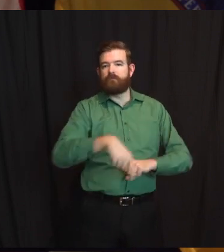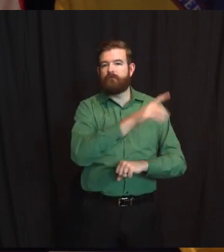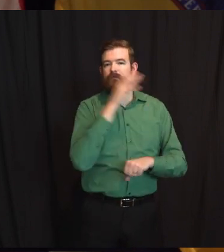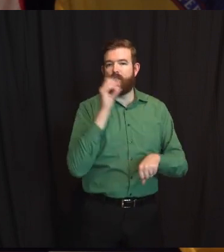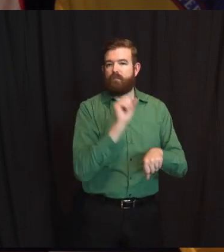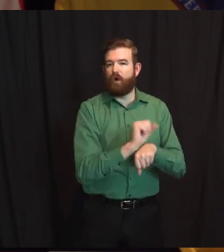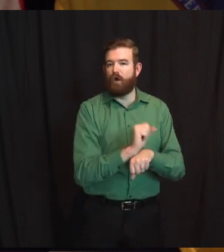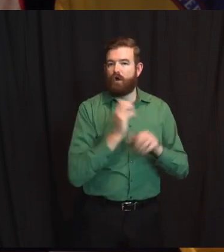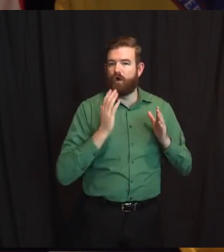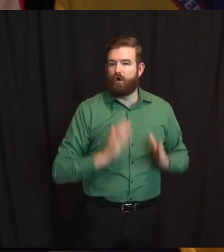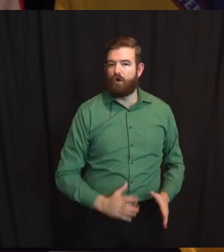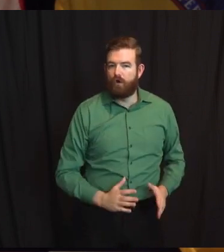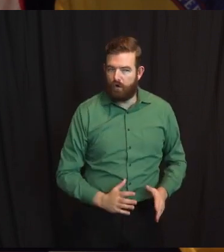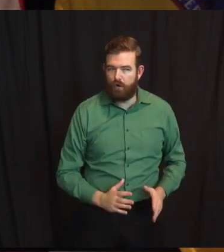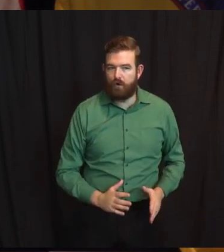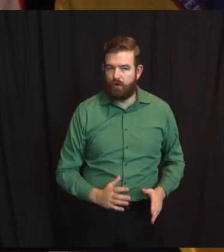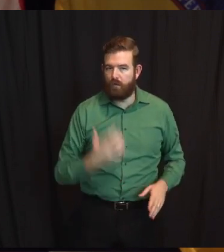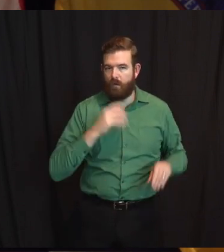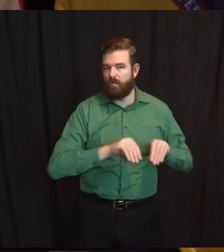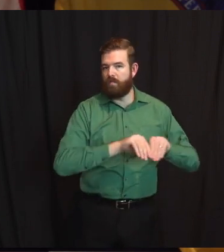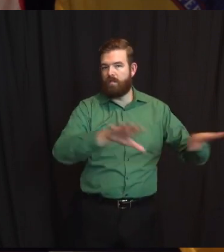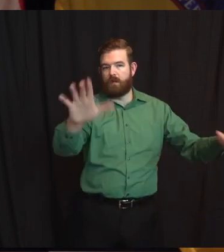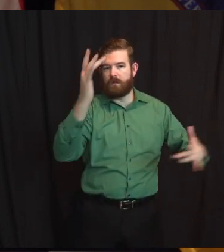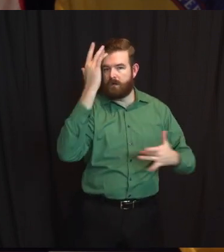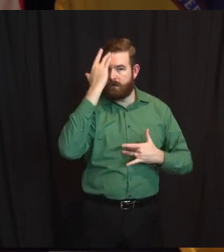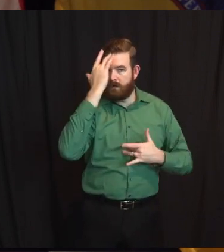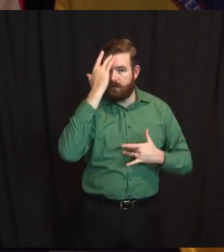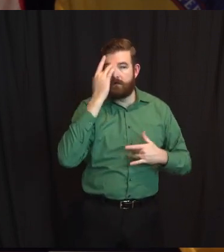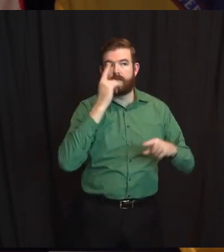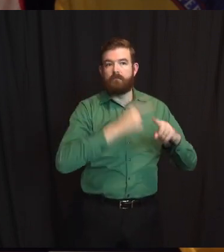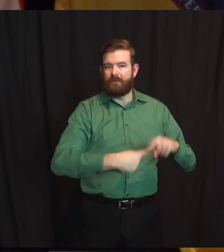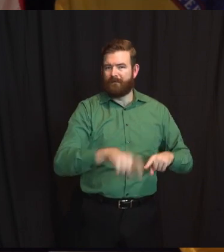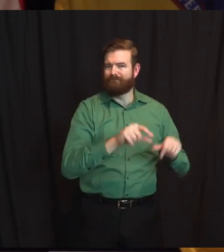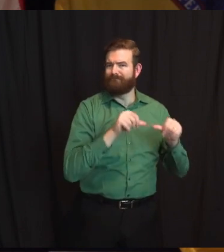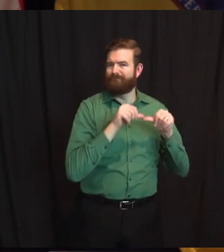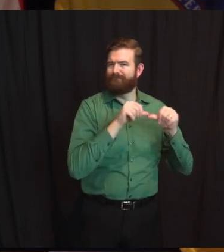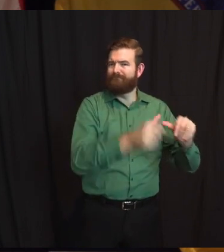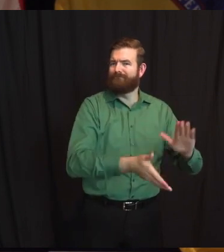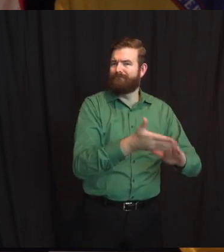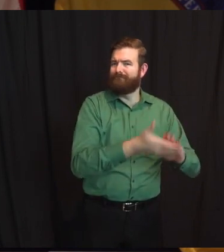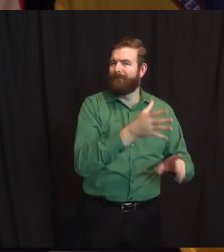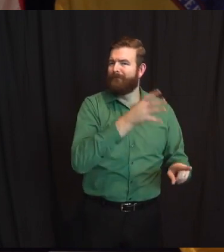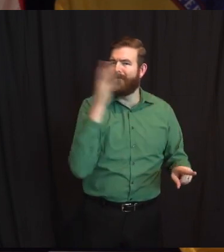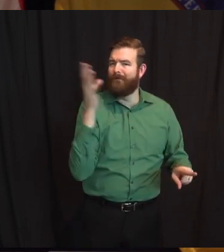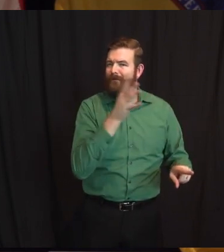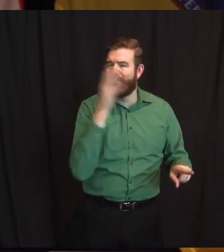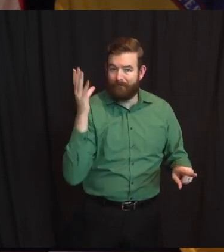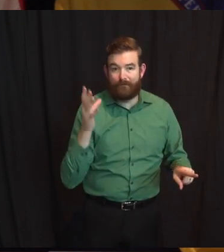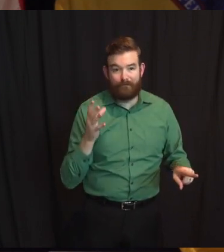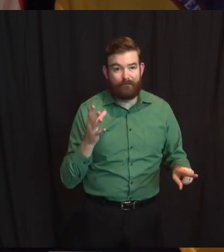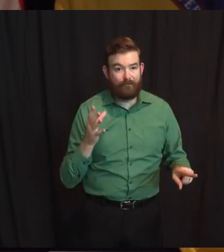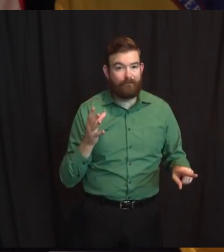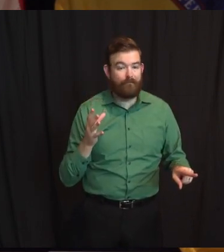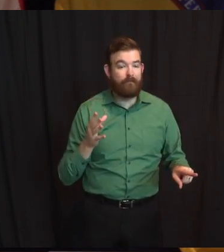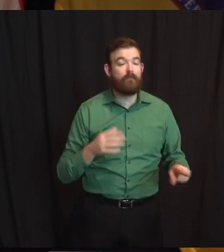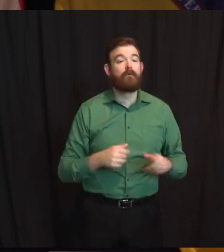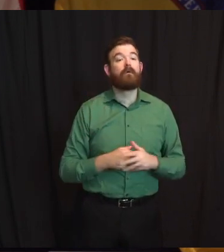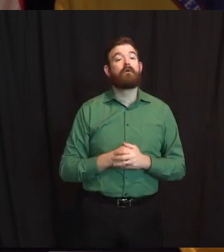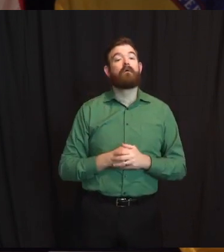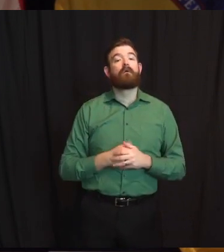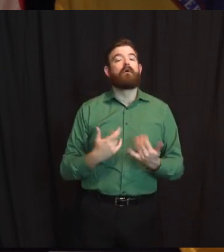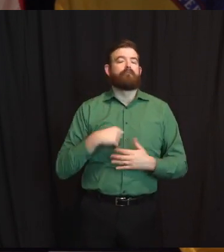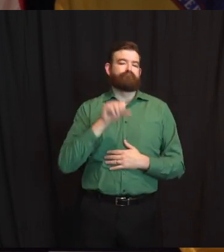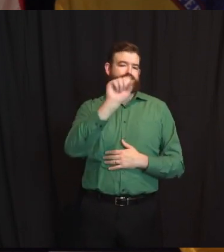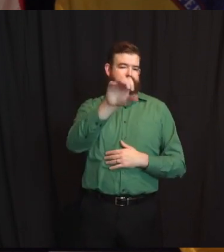critical to sustaining that economy. Now for the daily report, as the governor shared,